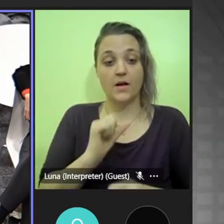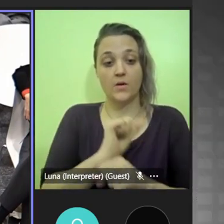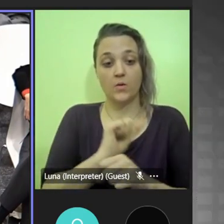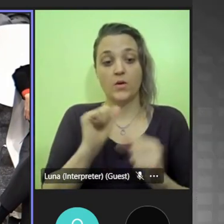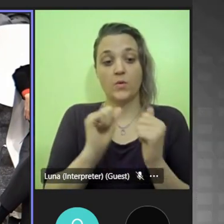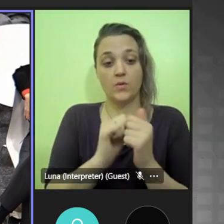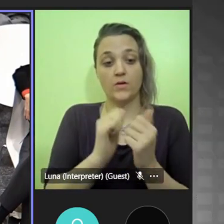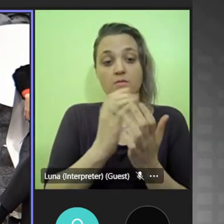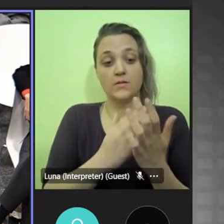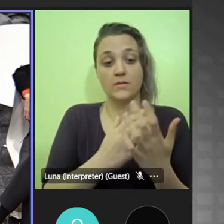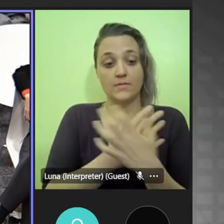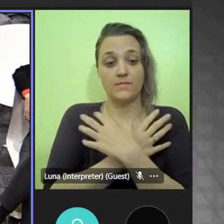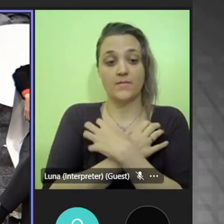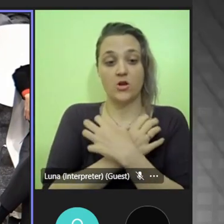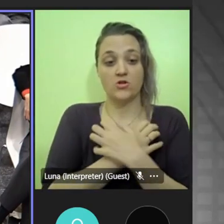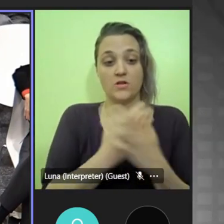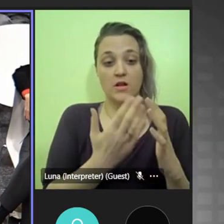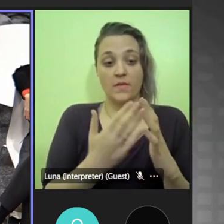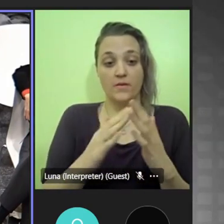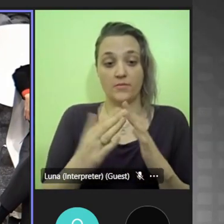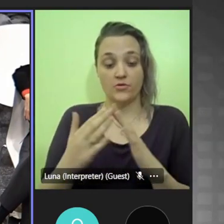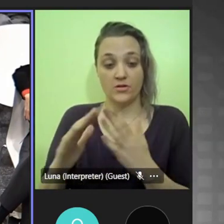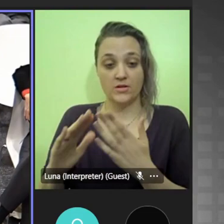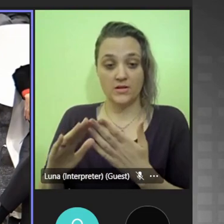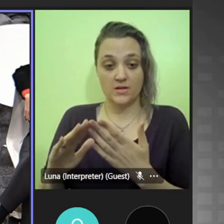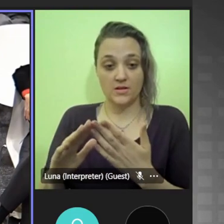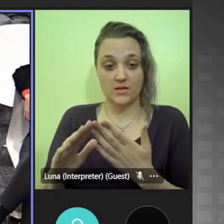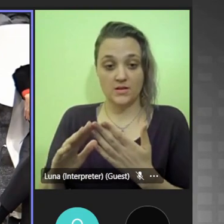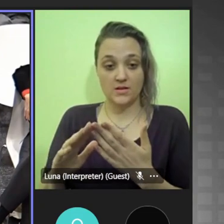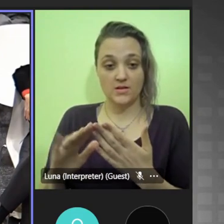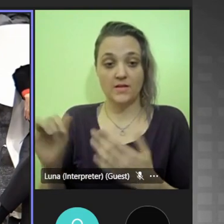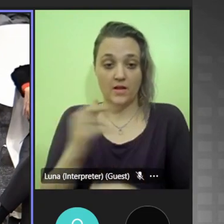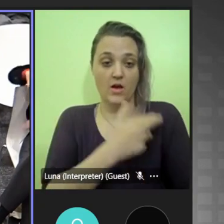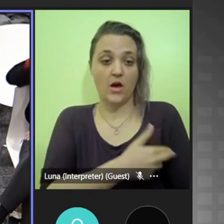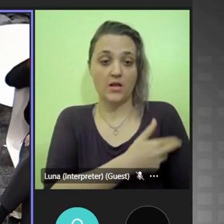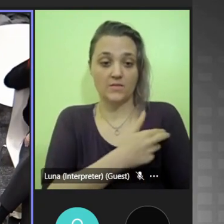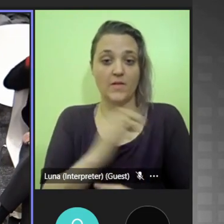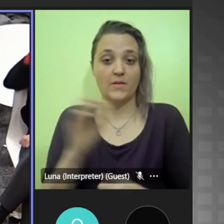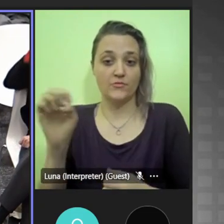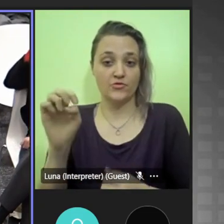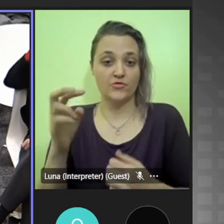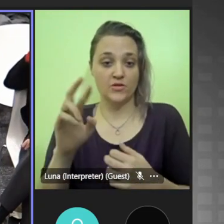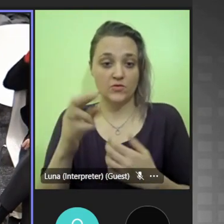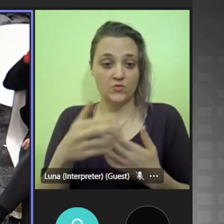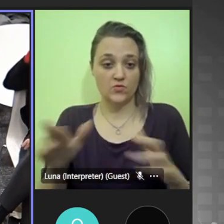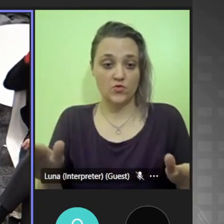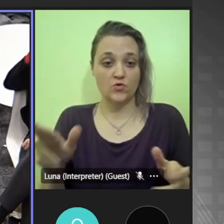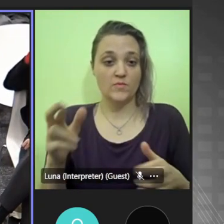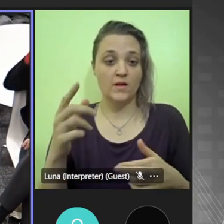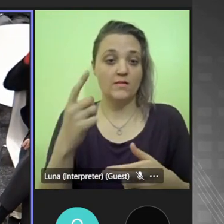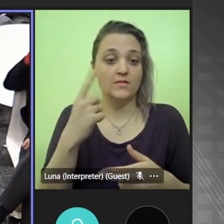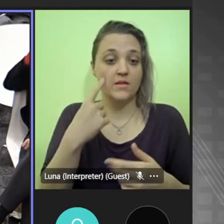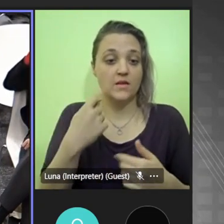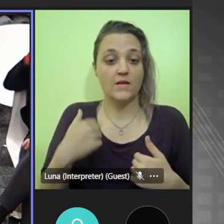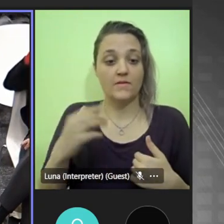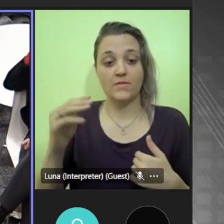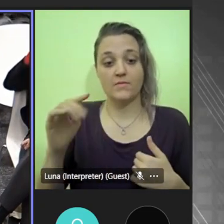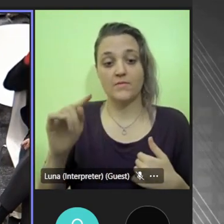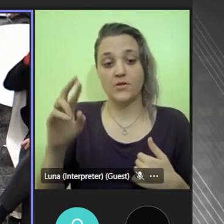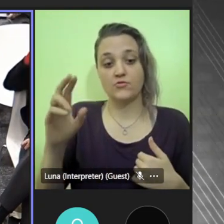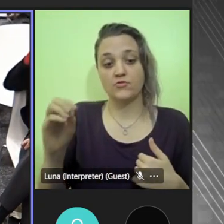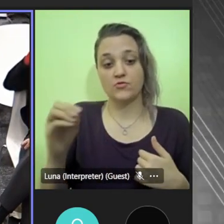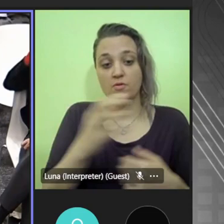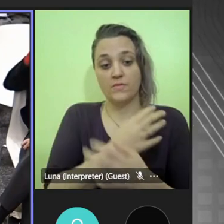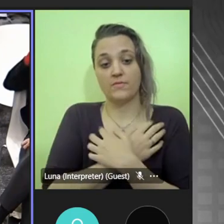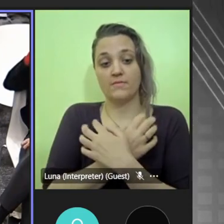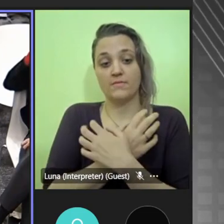I work with some bears in the community. We're just getting going. Like at a hospital, like emergency rooms, I was thinking maybe I had the